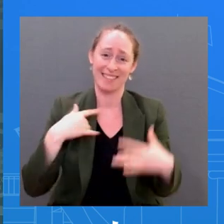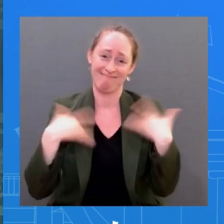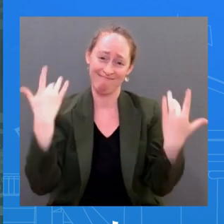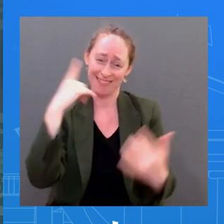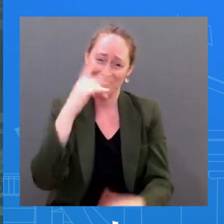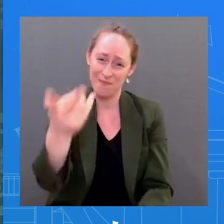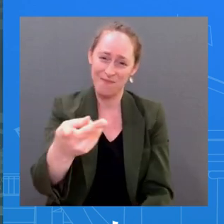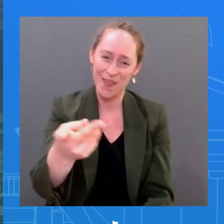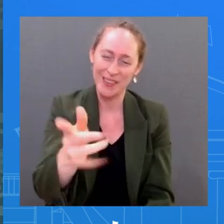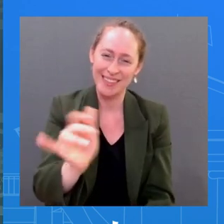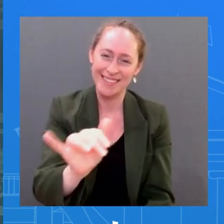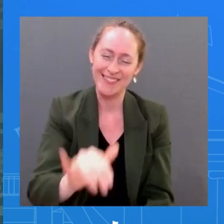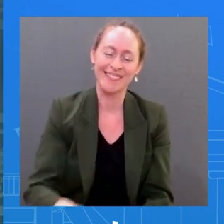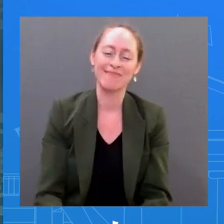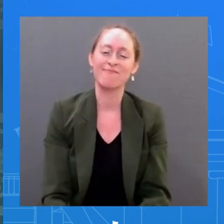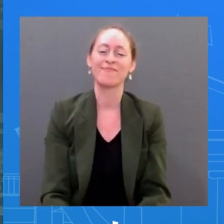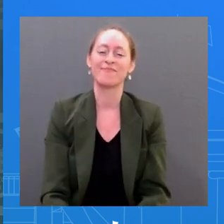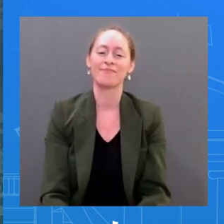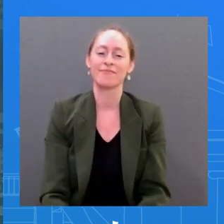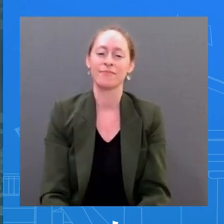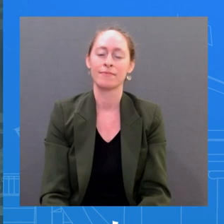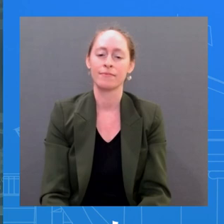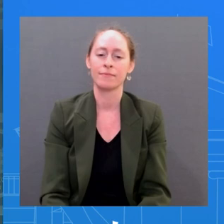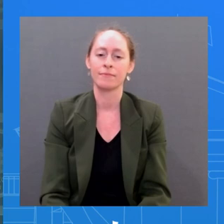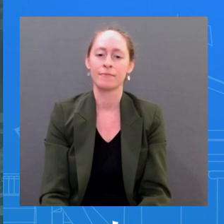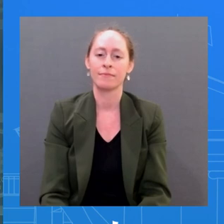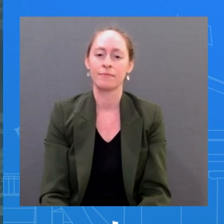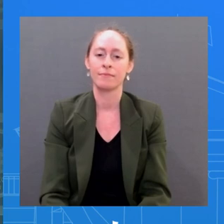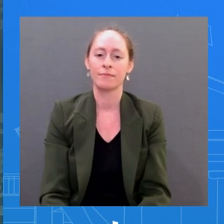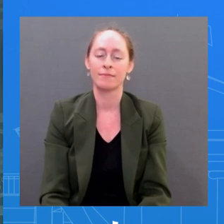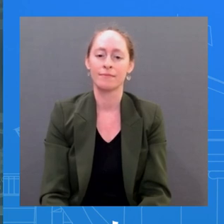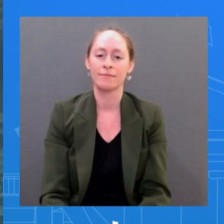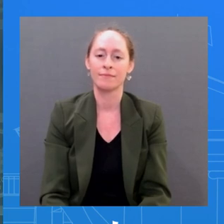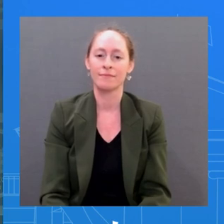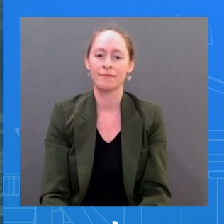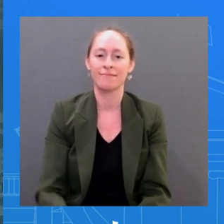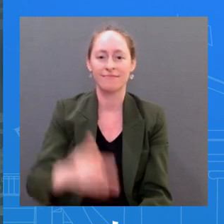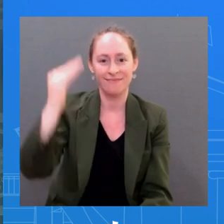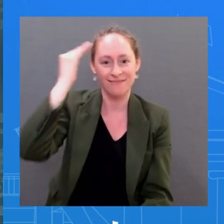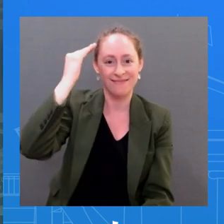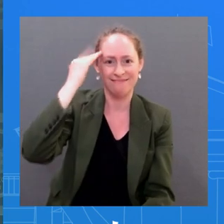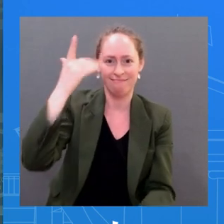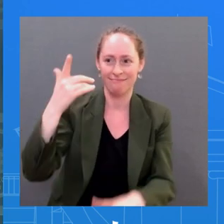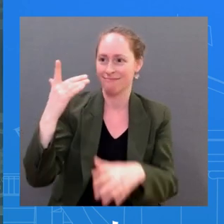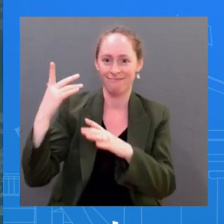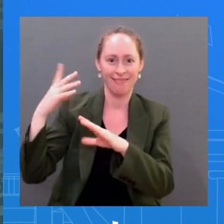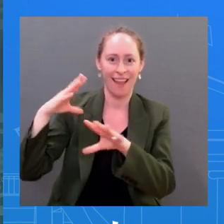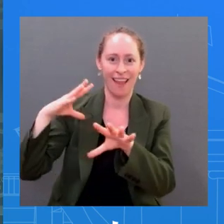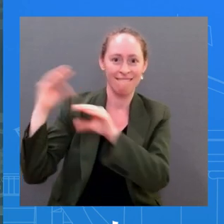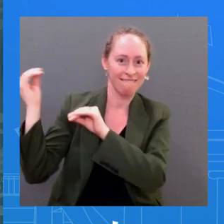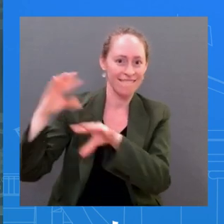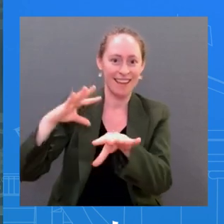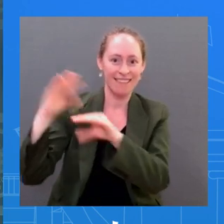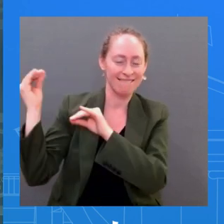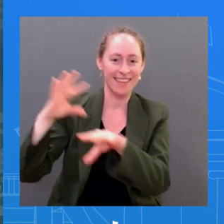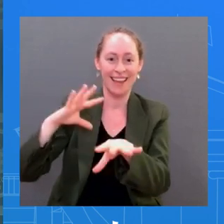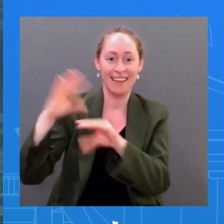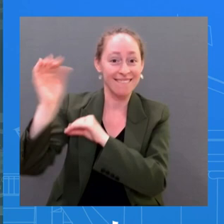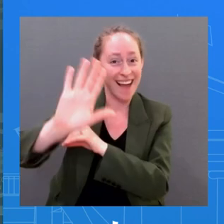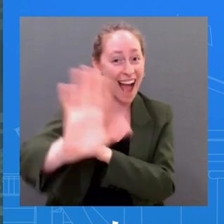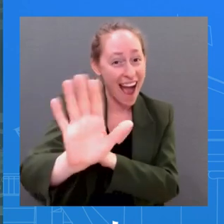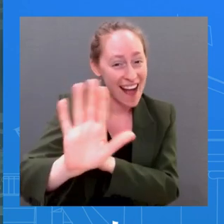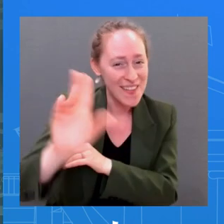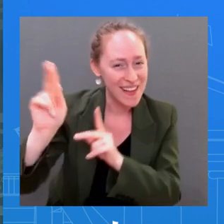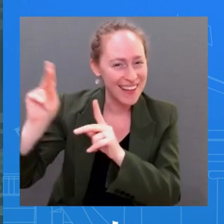some hellos. I know we keep announcing people leaving, but we actually have people coming and backfilling some great, great folks who are joining our